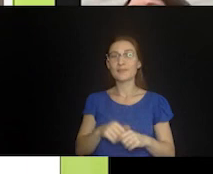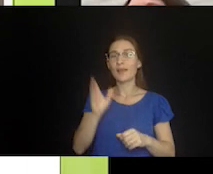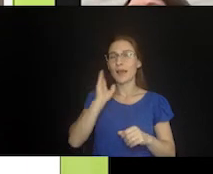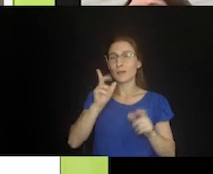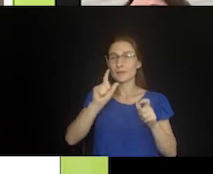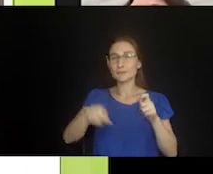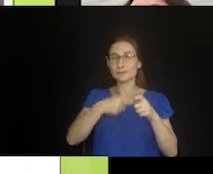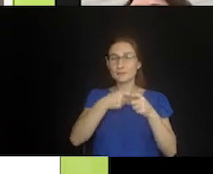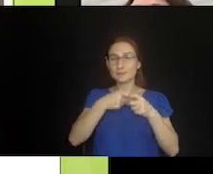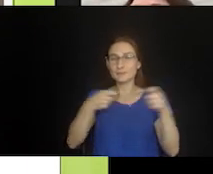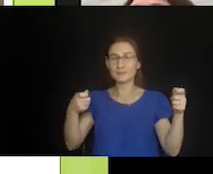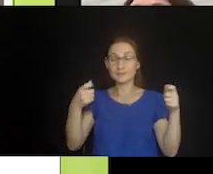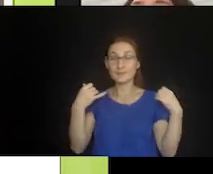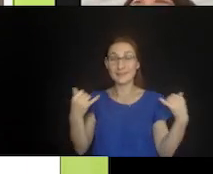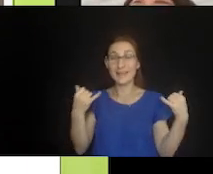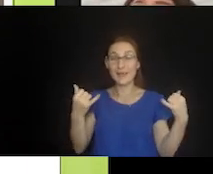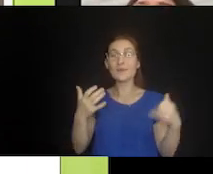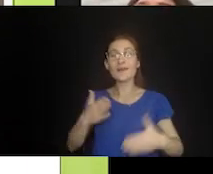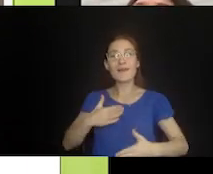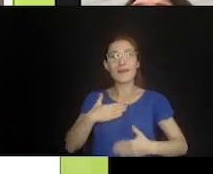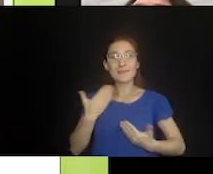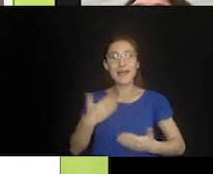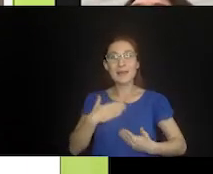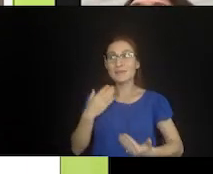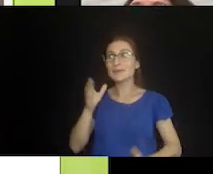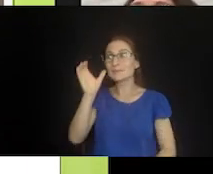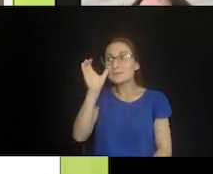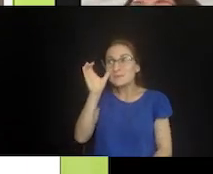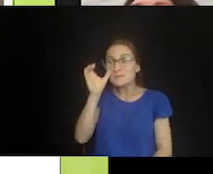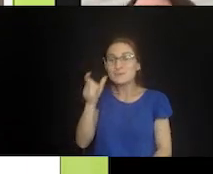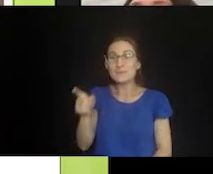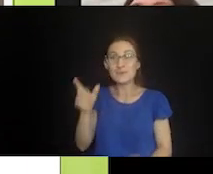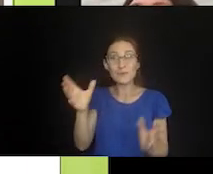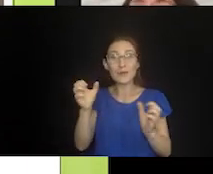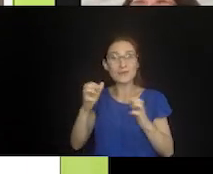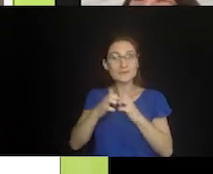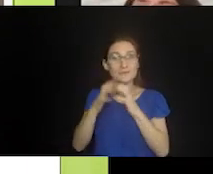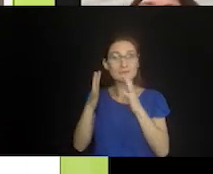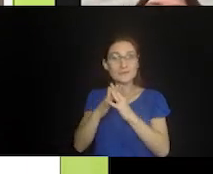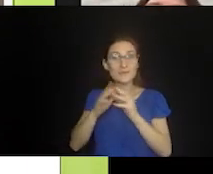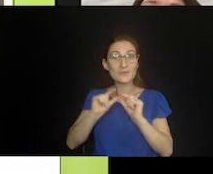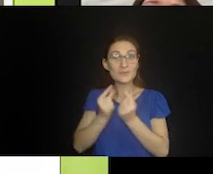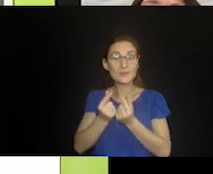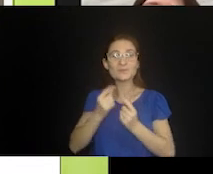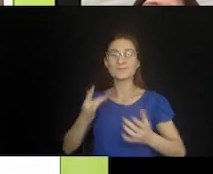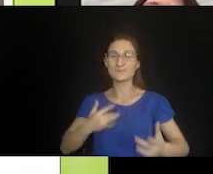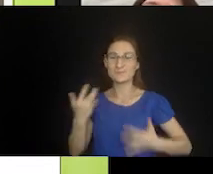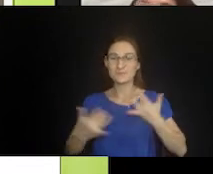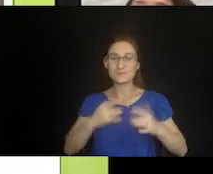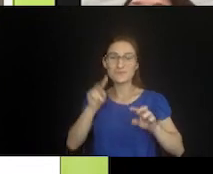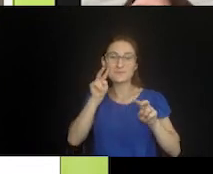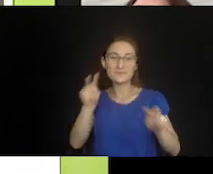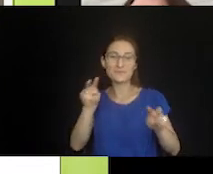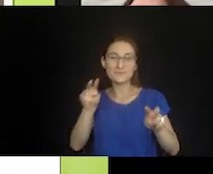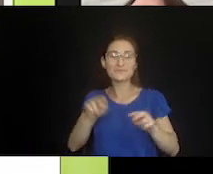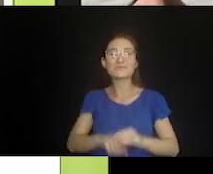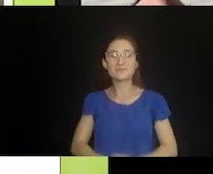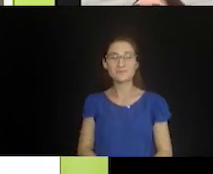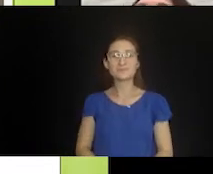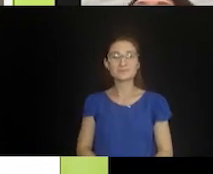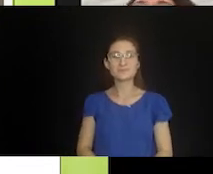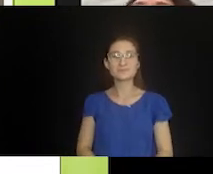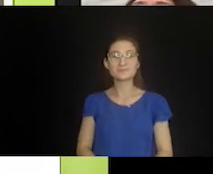we wind things up here. But I'm so glad to hear that you're going to be starting a group down there. That's